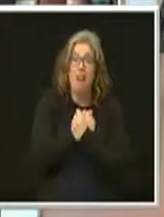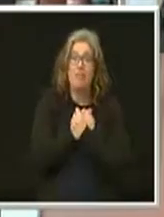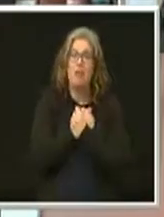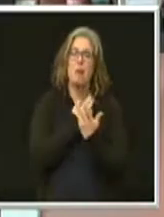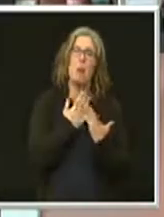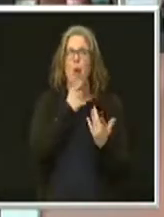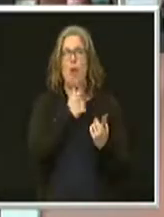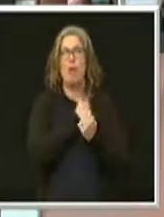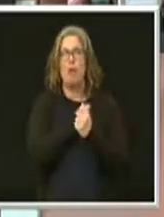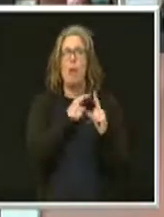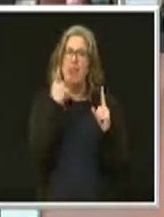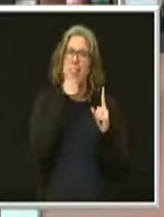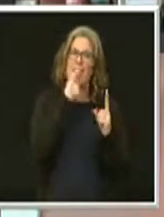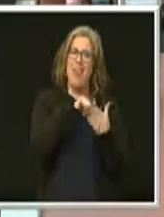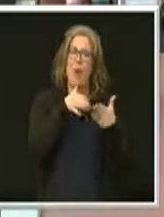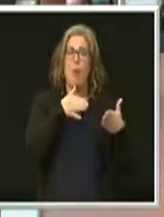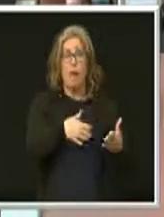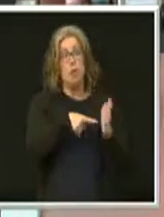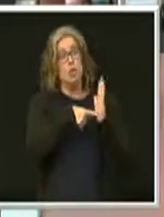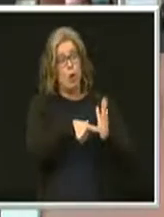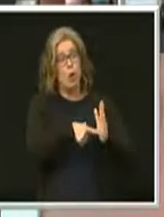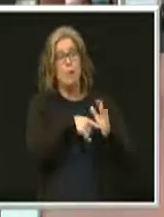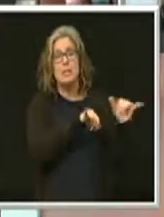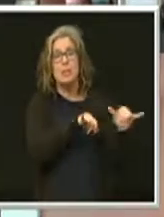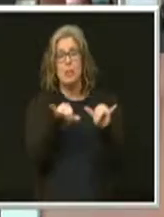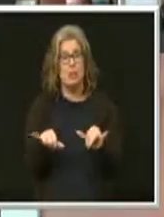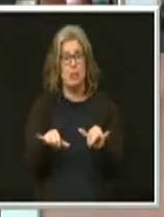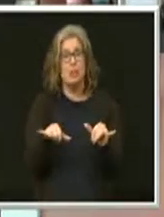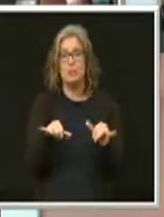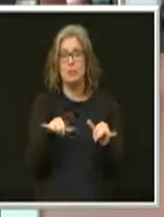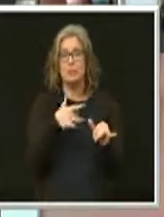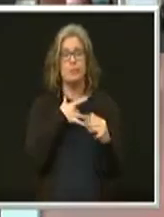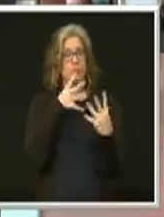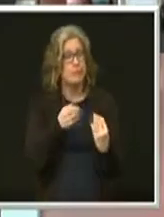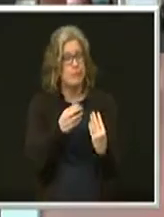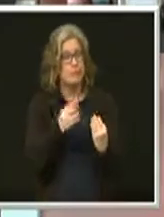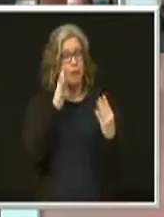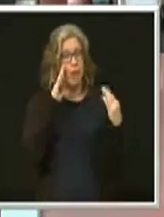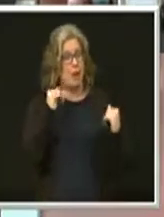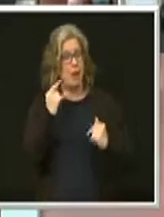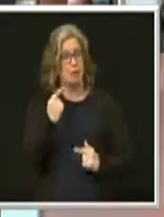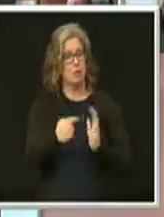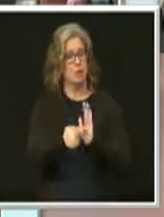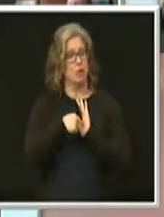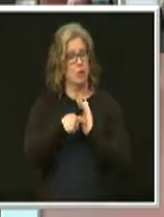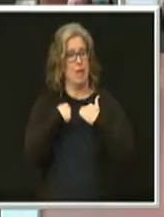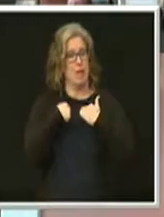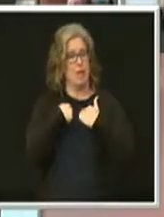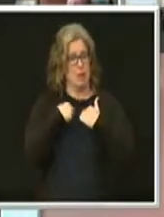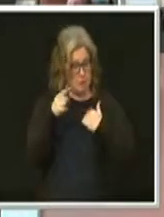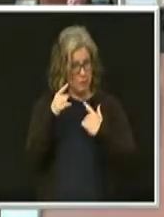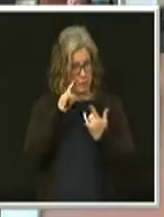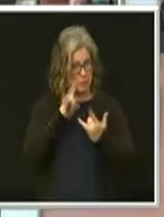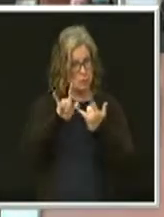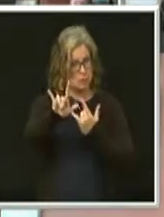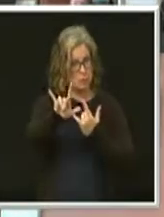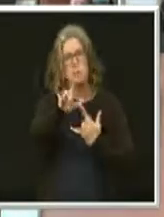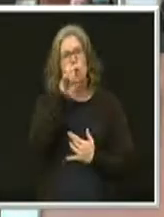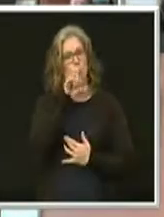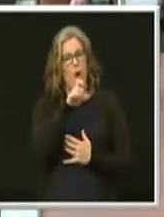but think about it that way and show them the same kind of courtesy and compassion you would expect that they would give you so that you don't